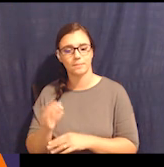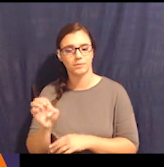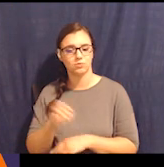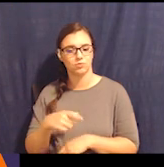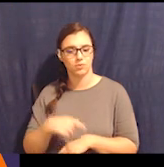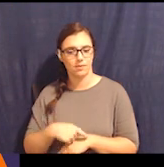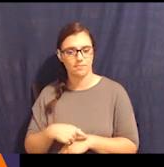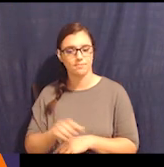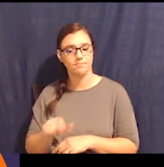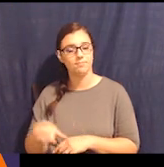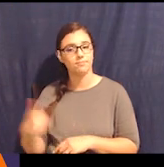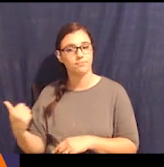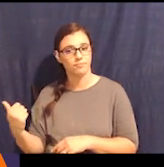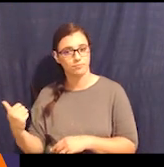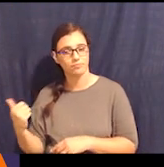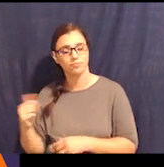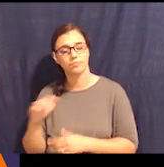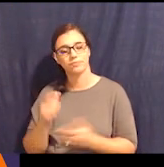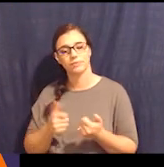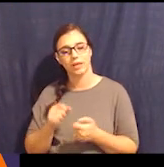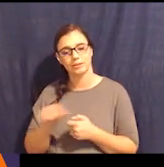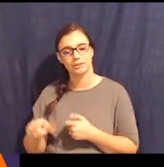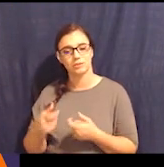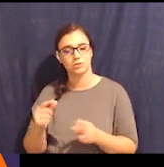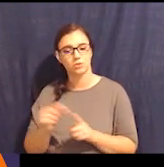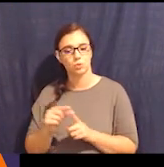teen, T-E-E-N, to